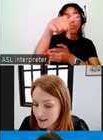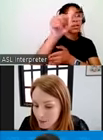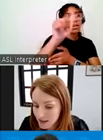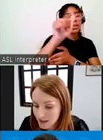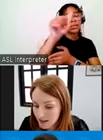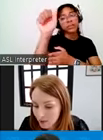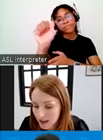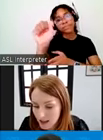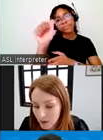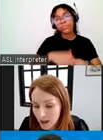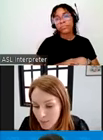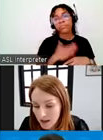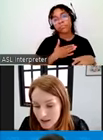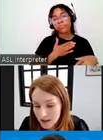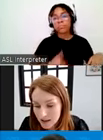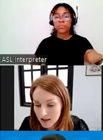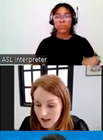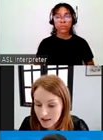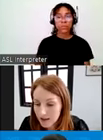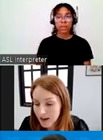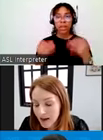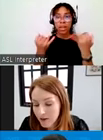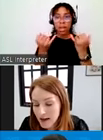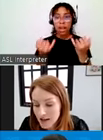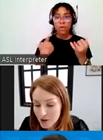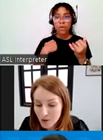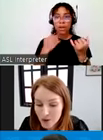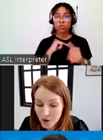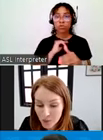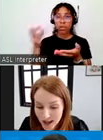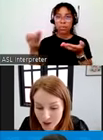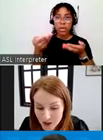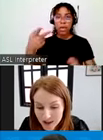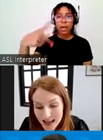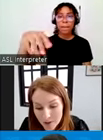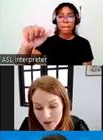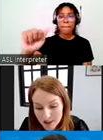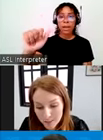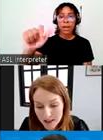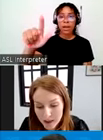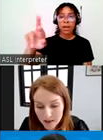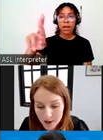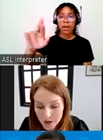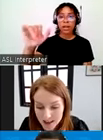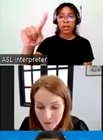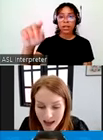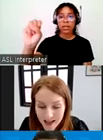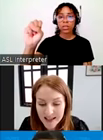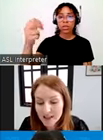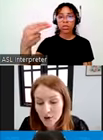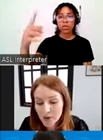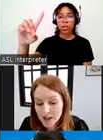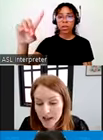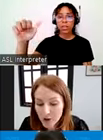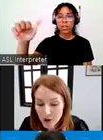and instead we're gonna invite up Paritosh Das of the National Renewable Energy Lab, who's gonna speak about electricity demand